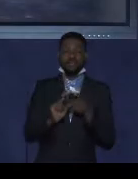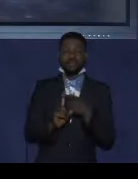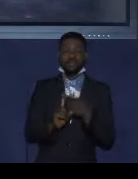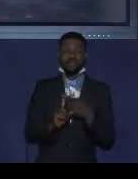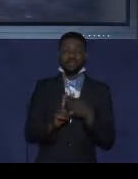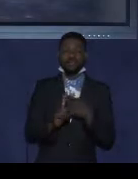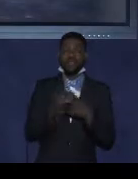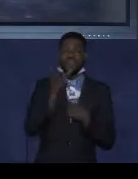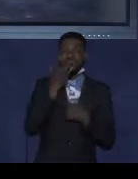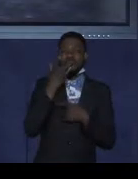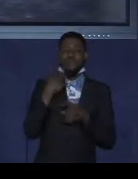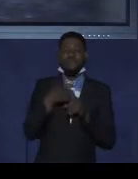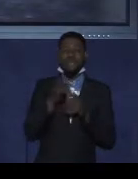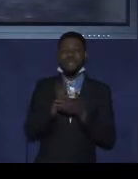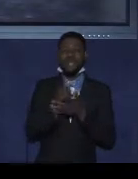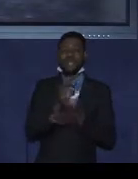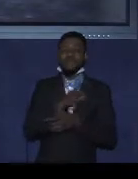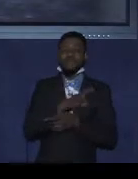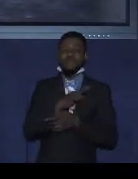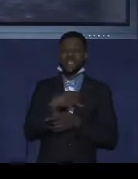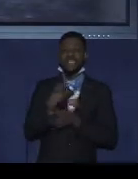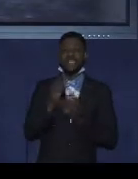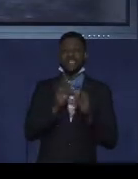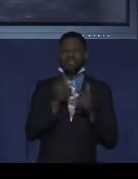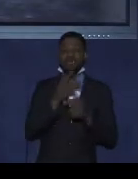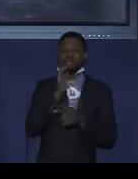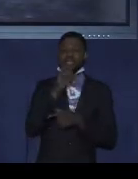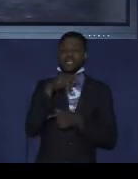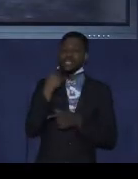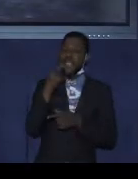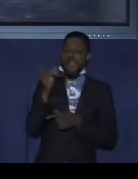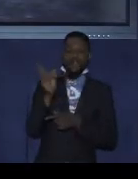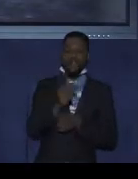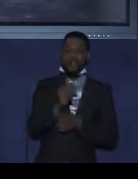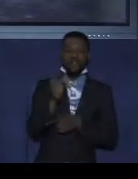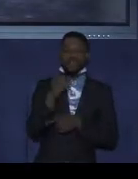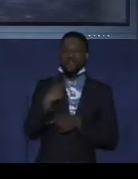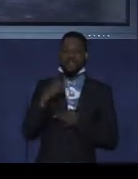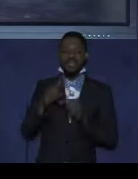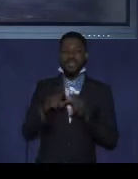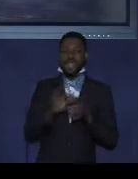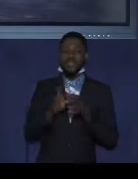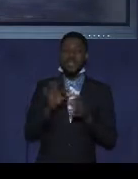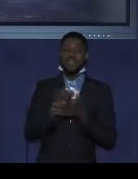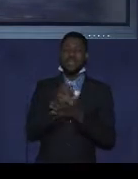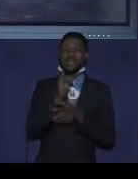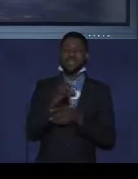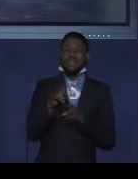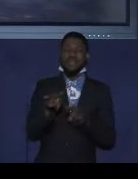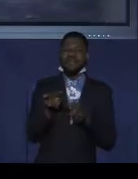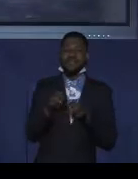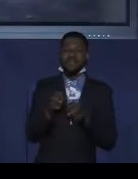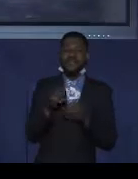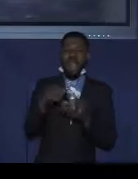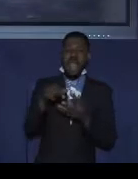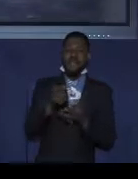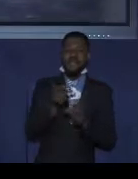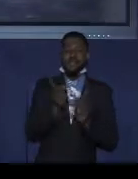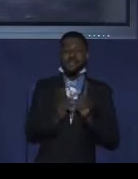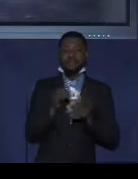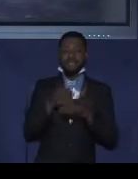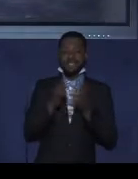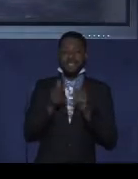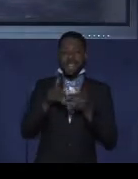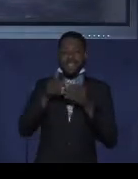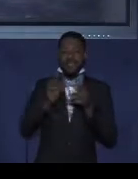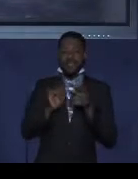to taste from that privilege, and the group is saying, no, we are not releasing it. That is selfishness among people. It could lead to